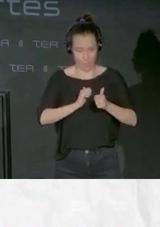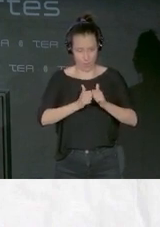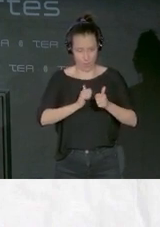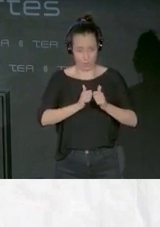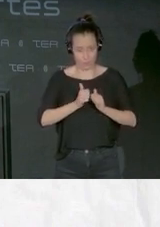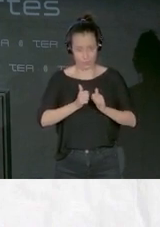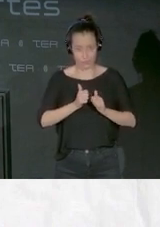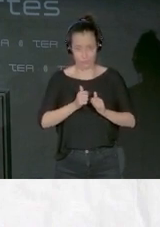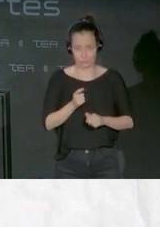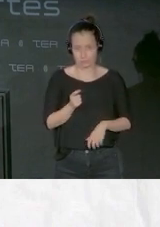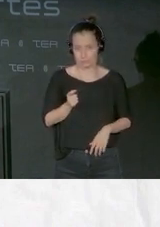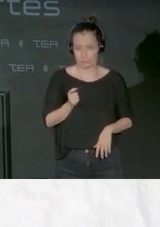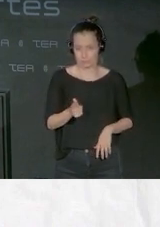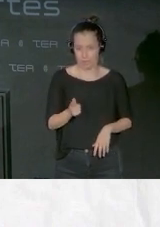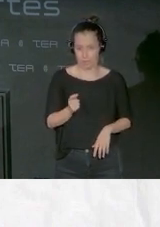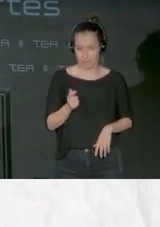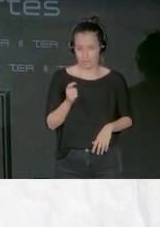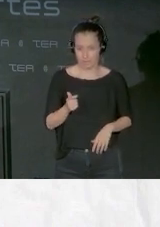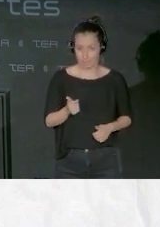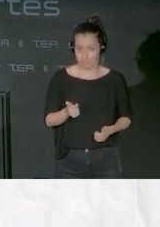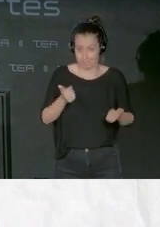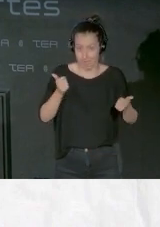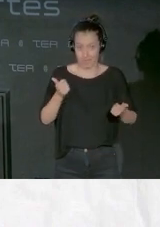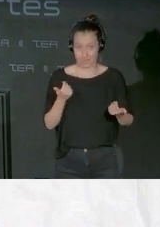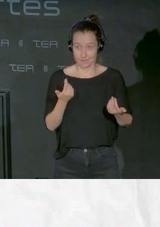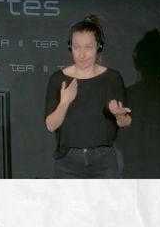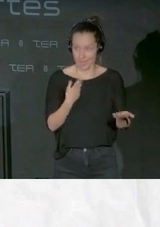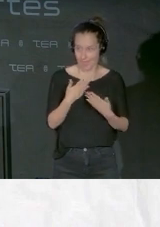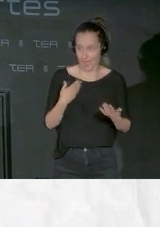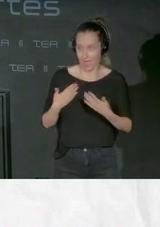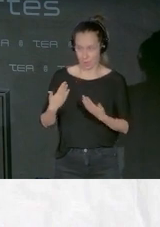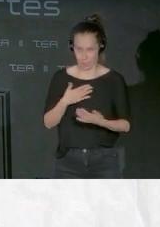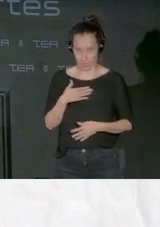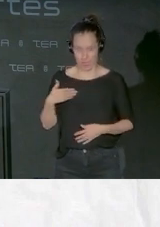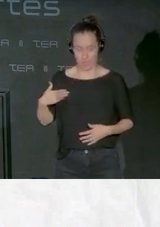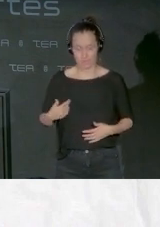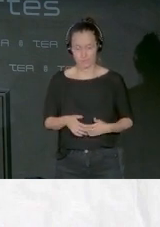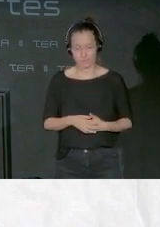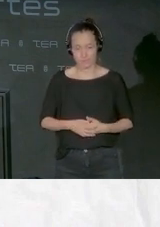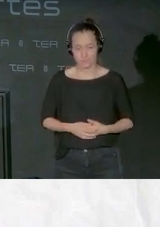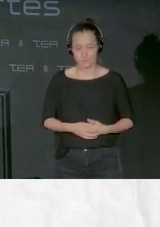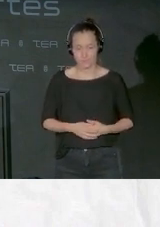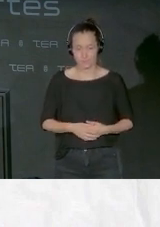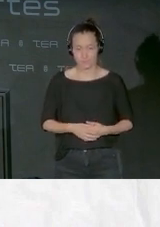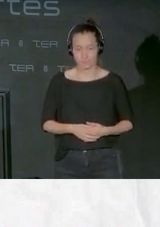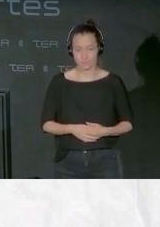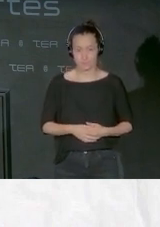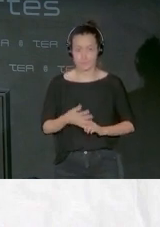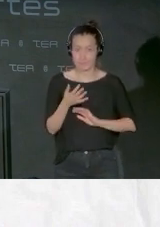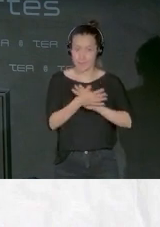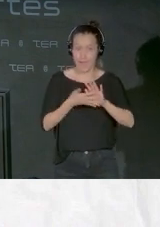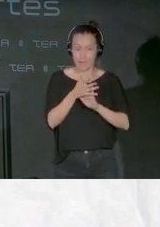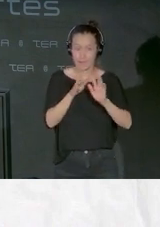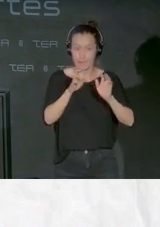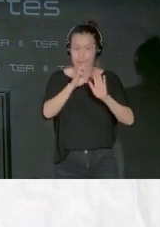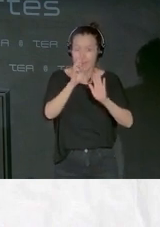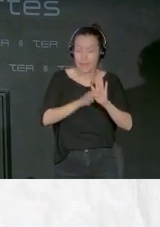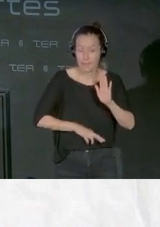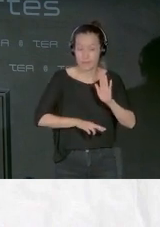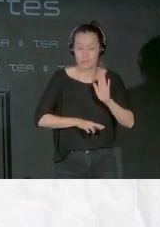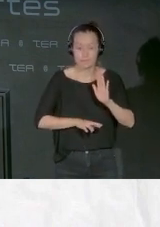these, regulations that I mentioned, 90% of them are not focusing on video games. For video games is kind of